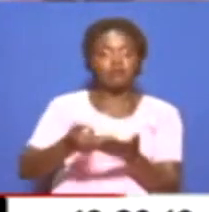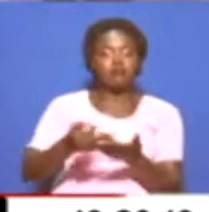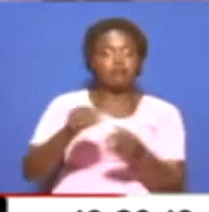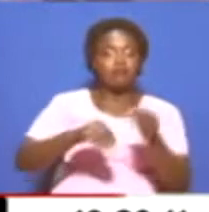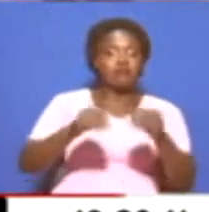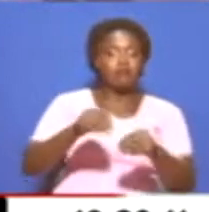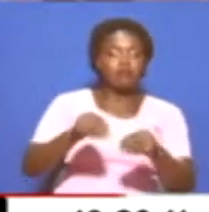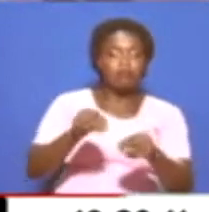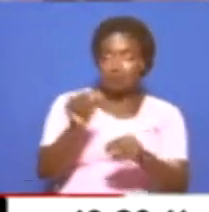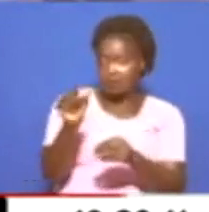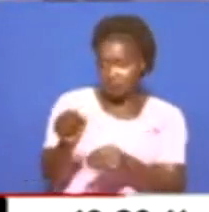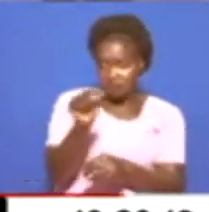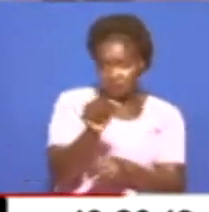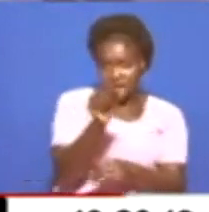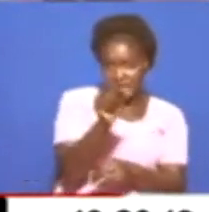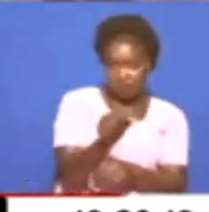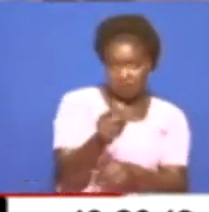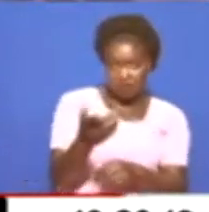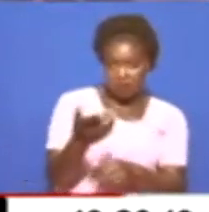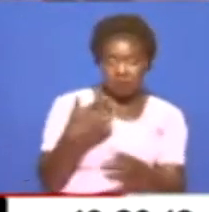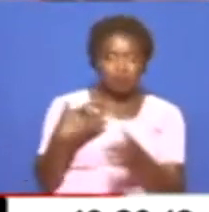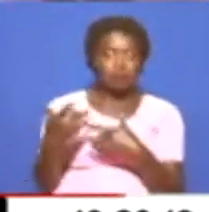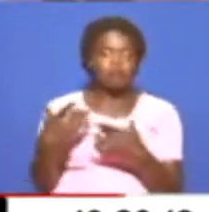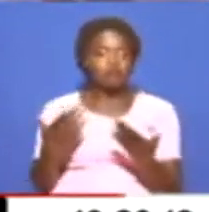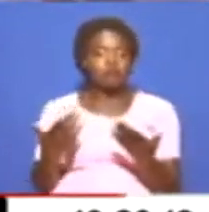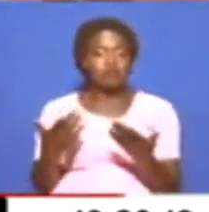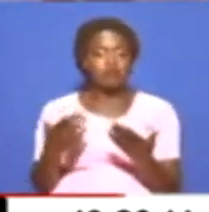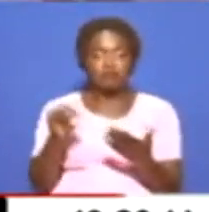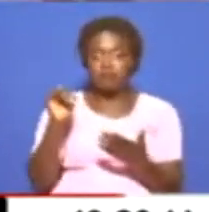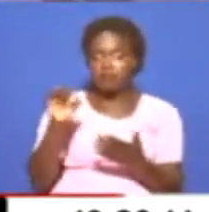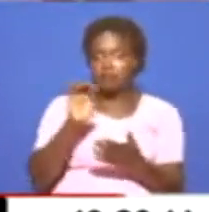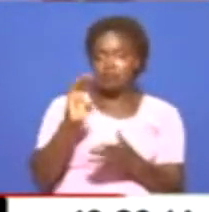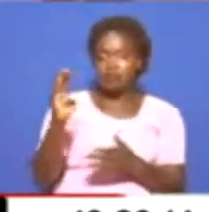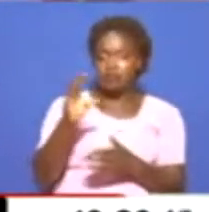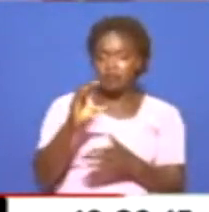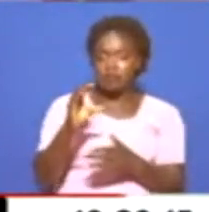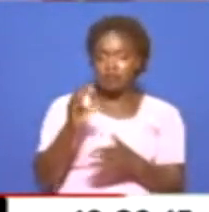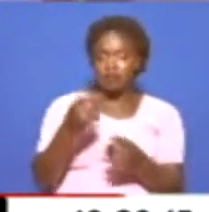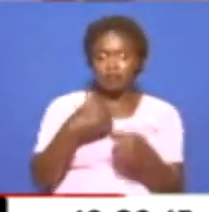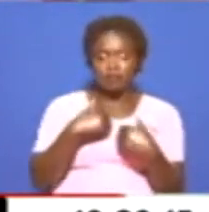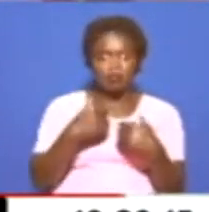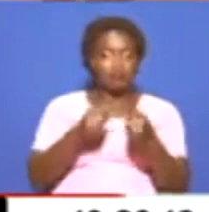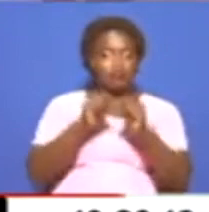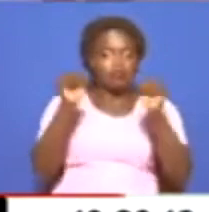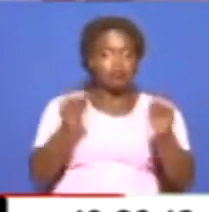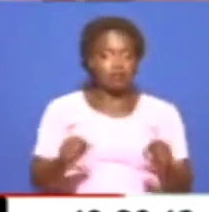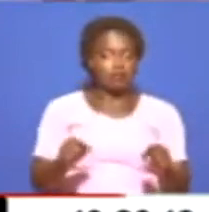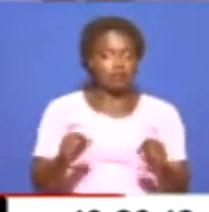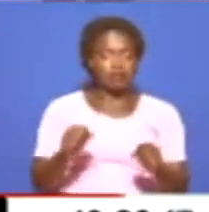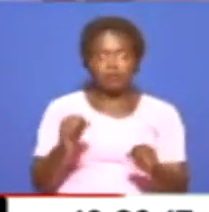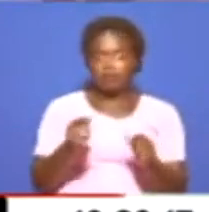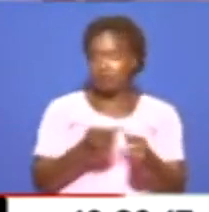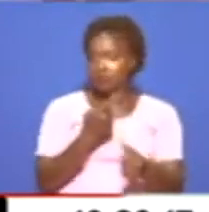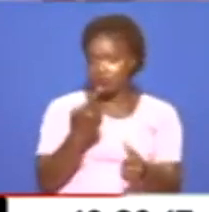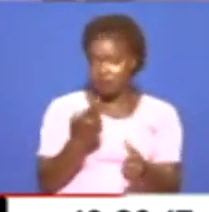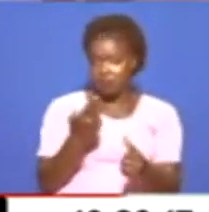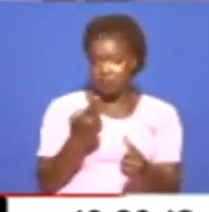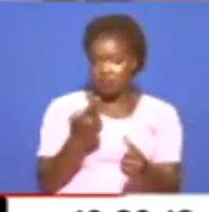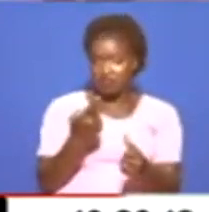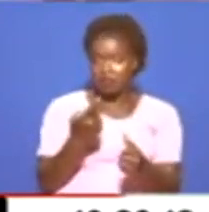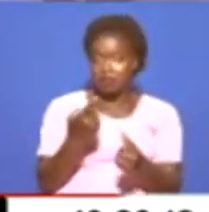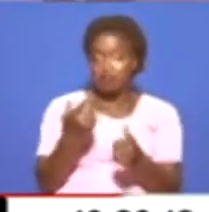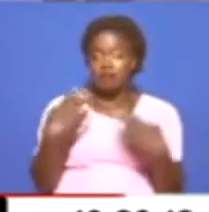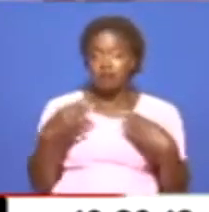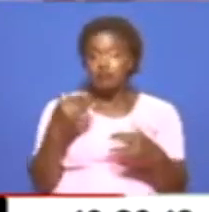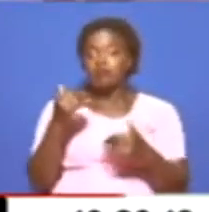of those. So as far as I'm concerned, I think that the IEBC should come up with a system of first, the kind of people who should